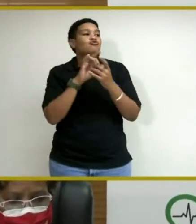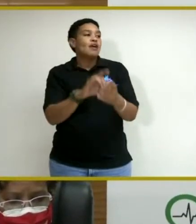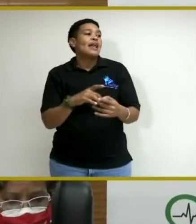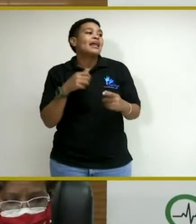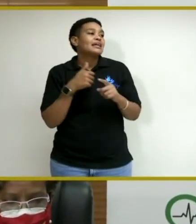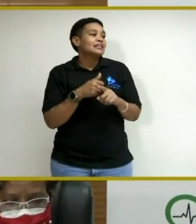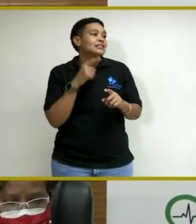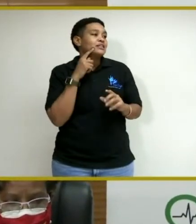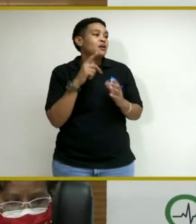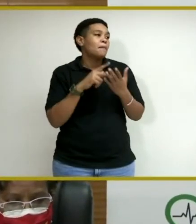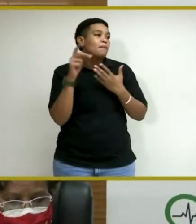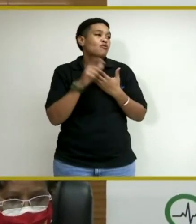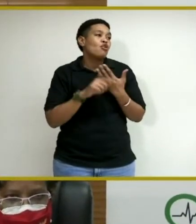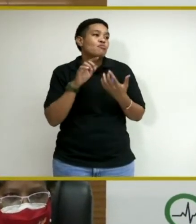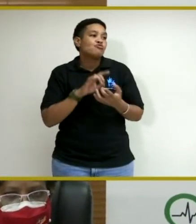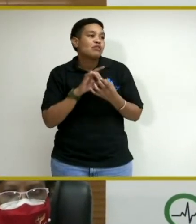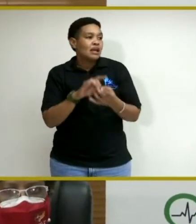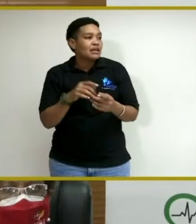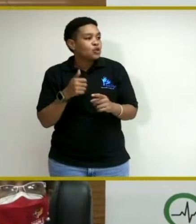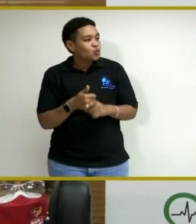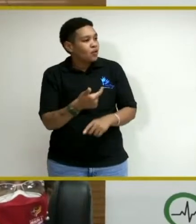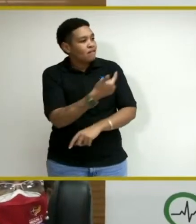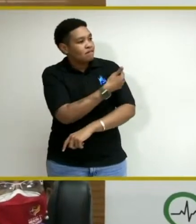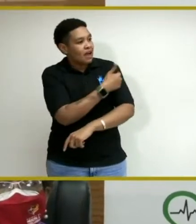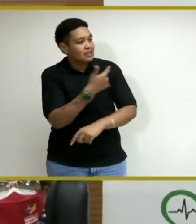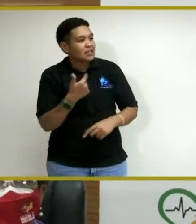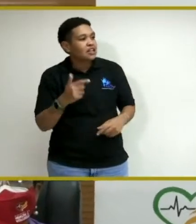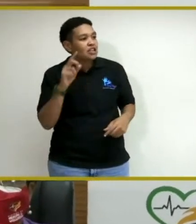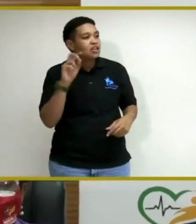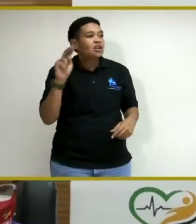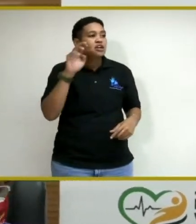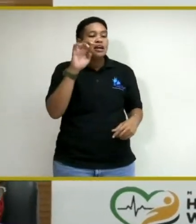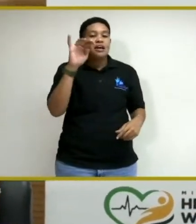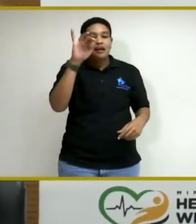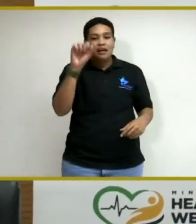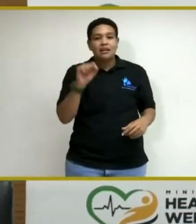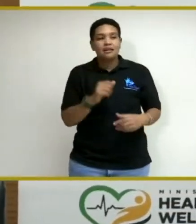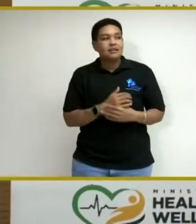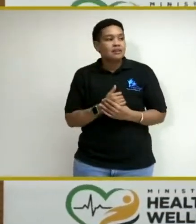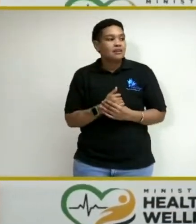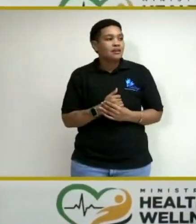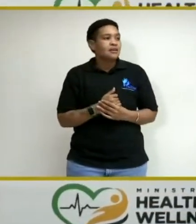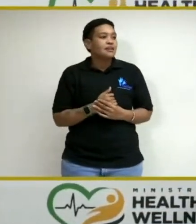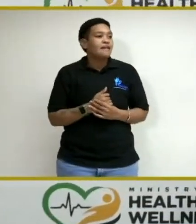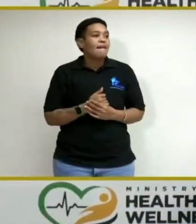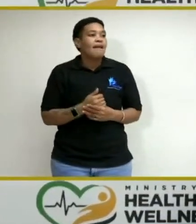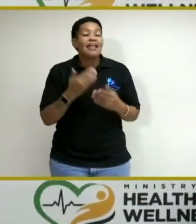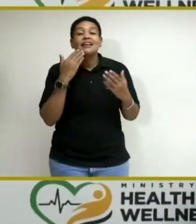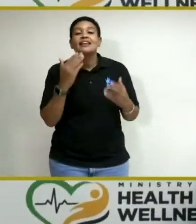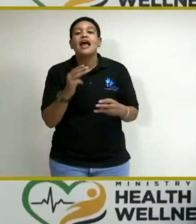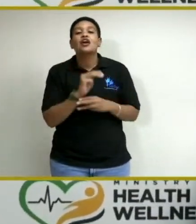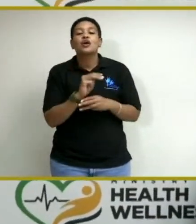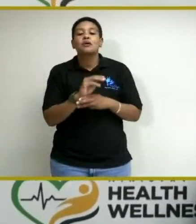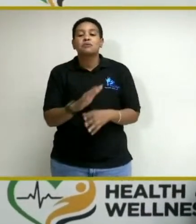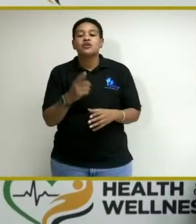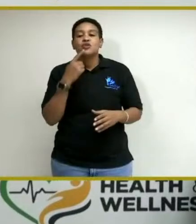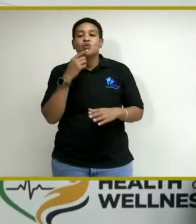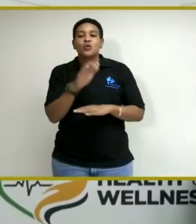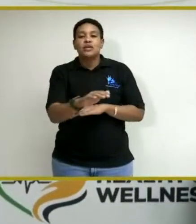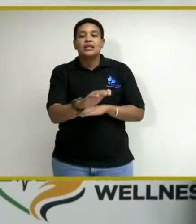the program around vaccination. Dr. Ennis. Thank you very much, Minister. Good evening,